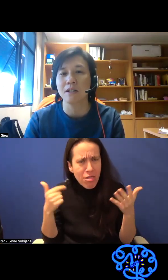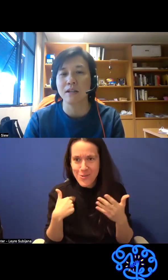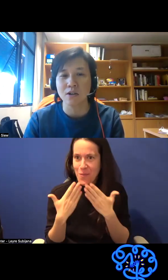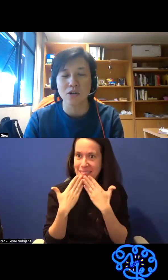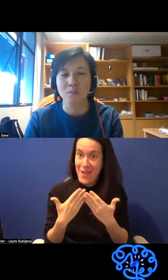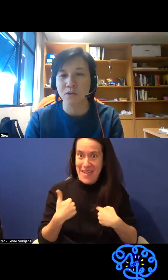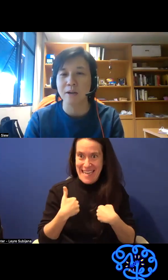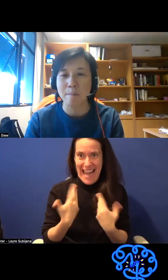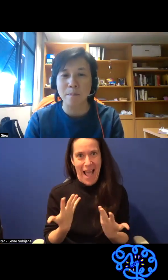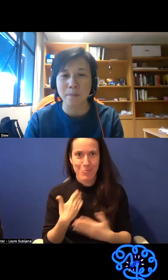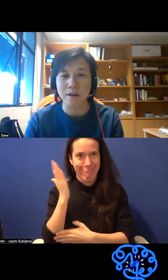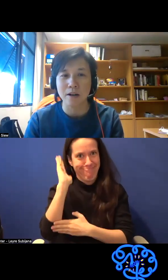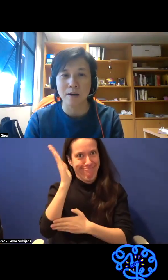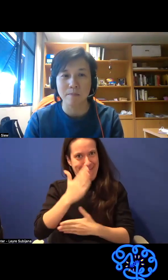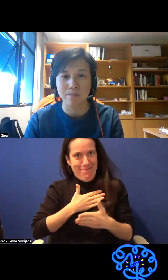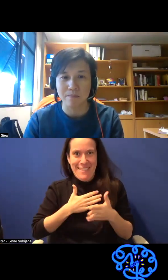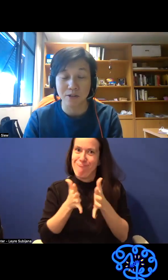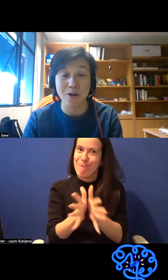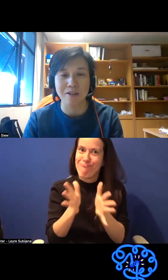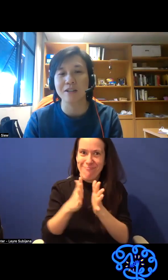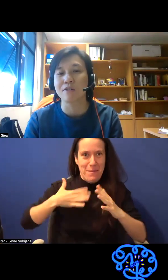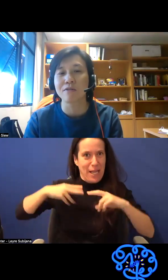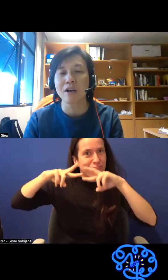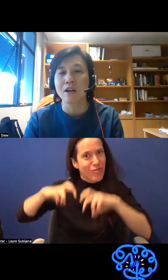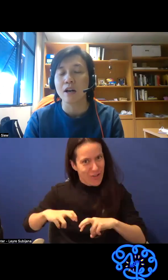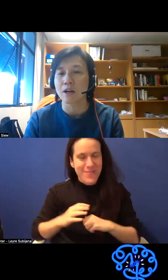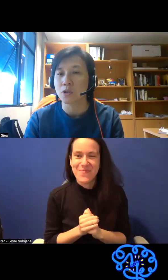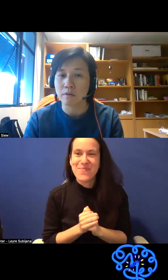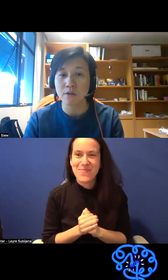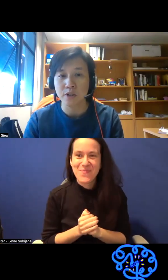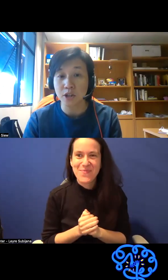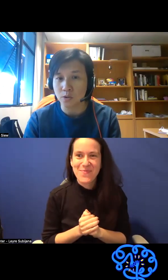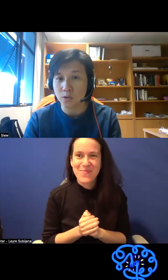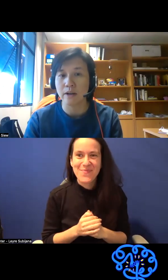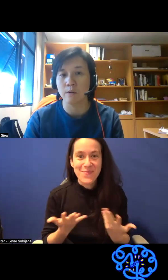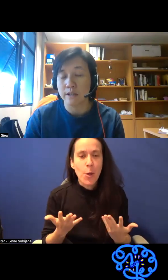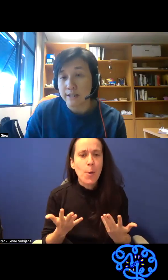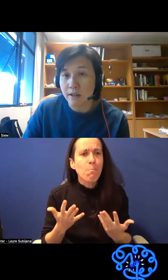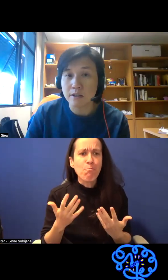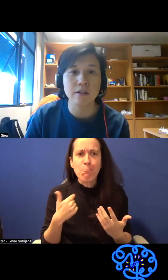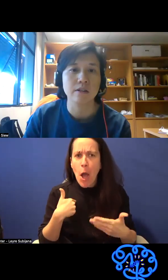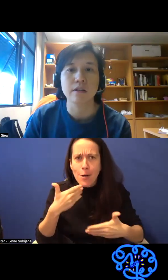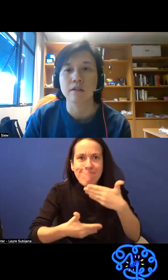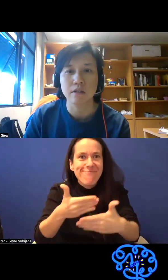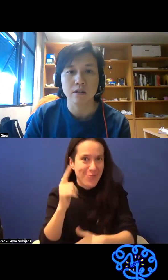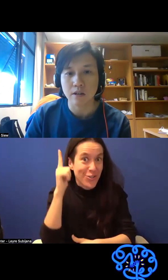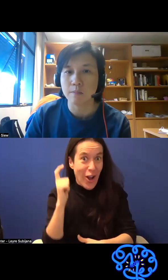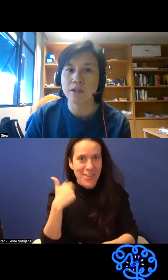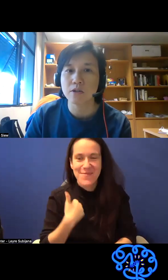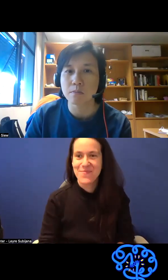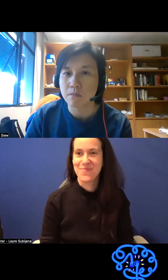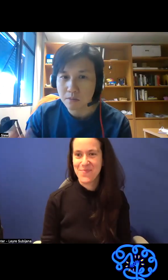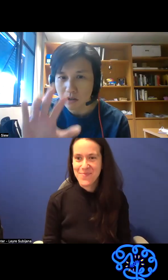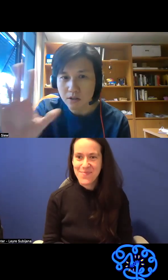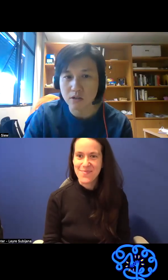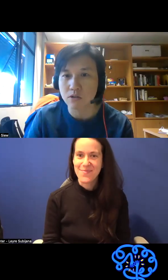be here contributing uh, a talk myself. So without further ado, I will get started. Let me